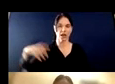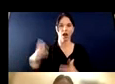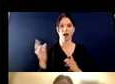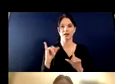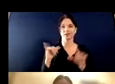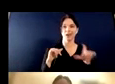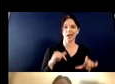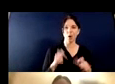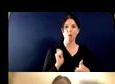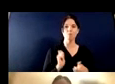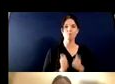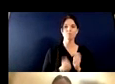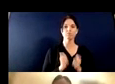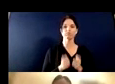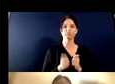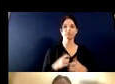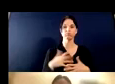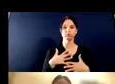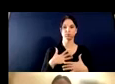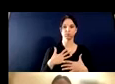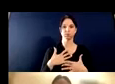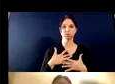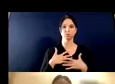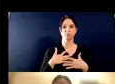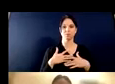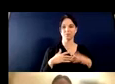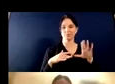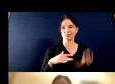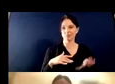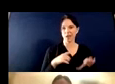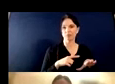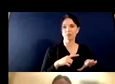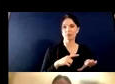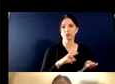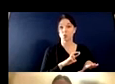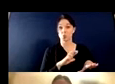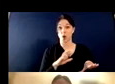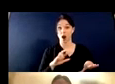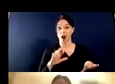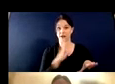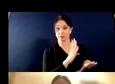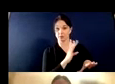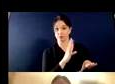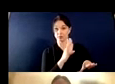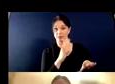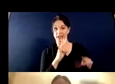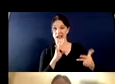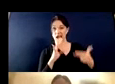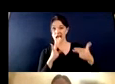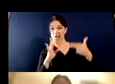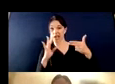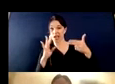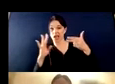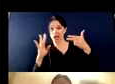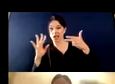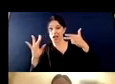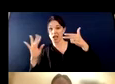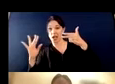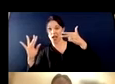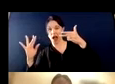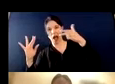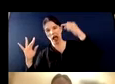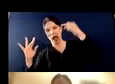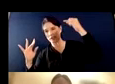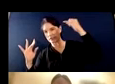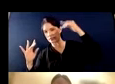bass drum. And as we move to the right, the pitch gets higher and higher and higher until the highest pitch sound that